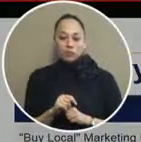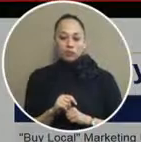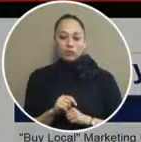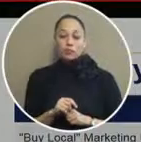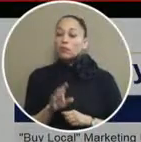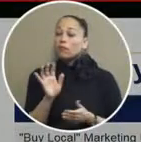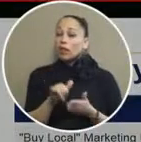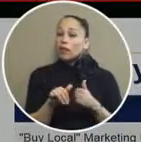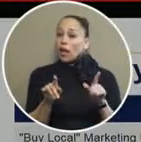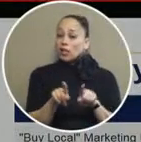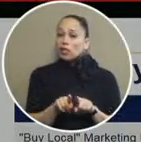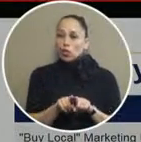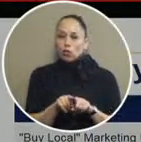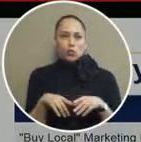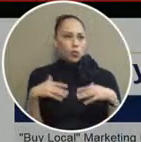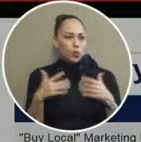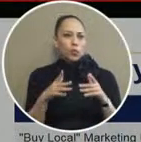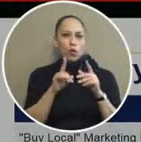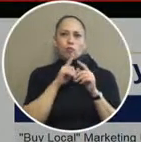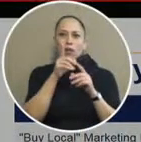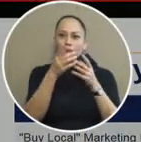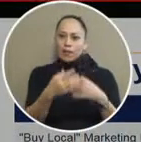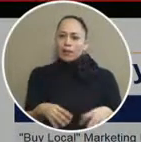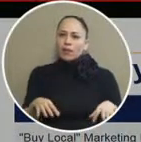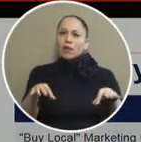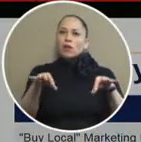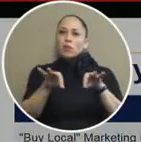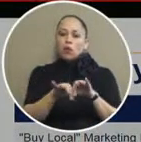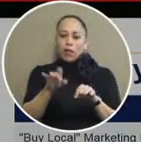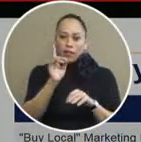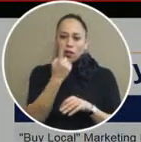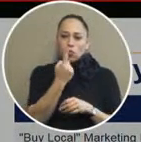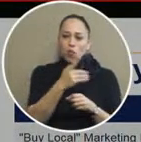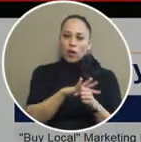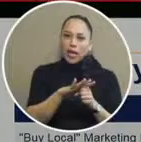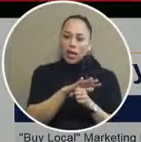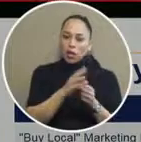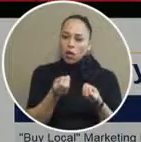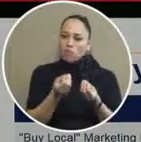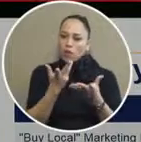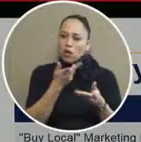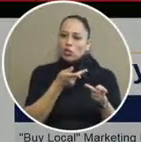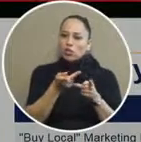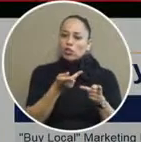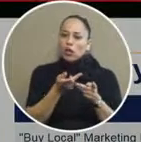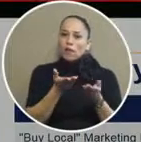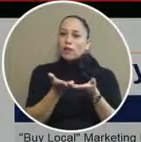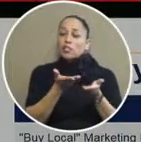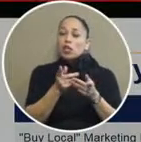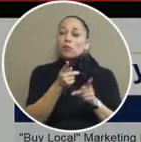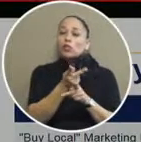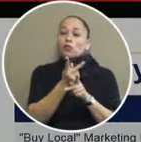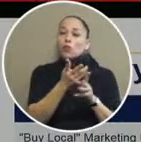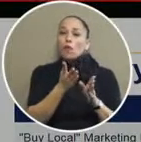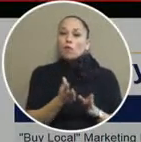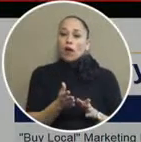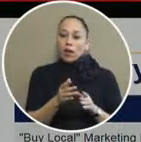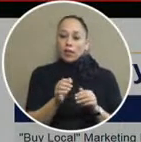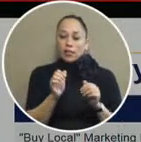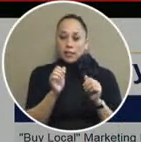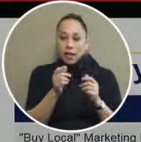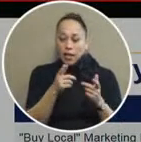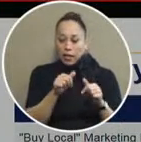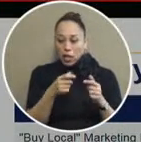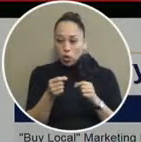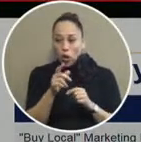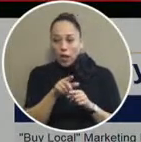And this is also tremendously important because this is one area that many of our service providers, if not all of them, touched on, and they